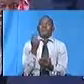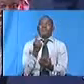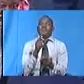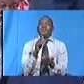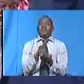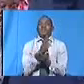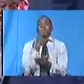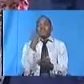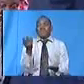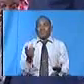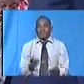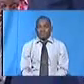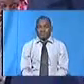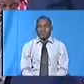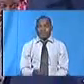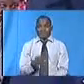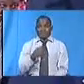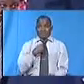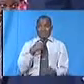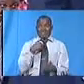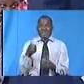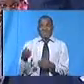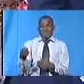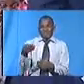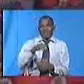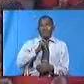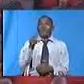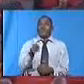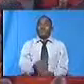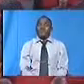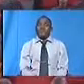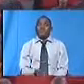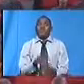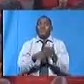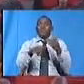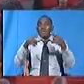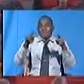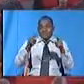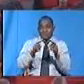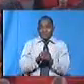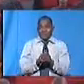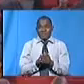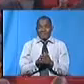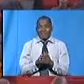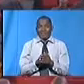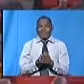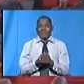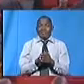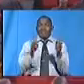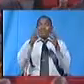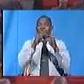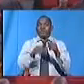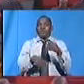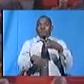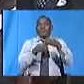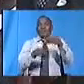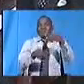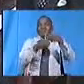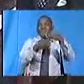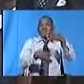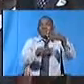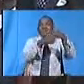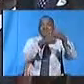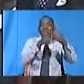Lord, I'll ask a few more questions. What is the effect of tallying results against the name of a candidate?